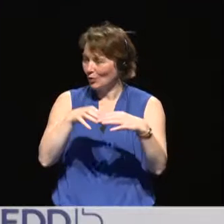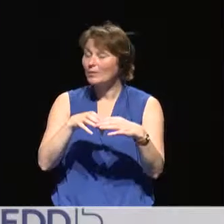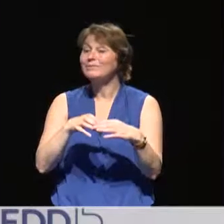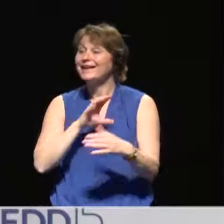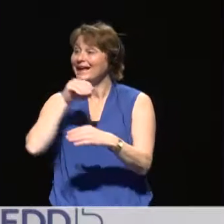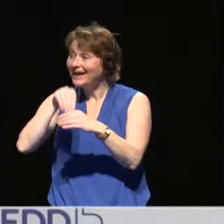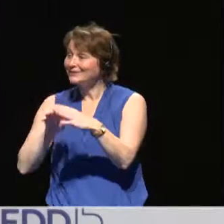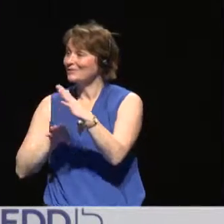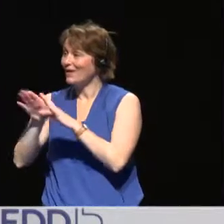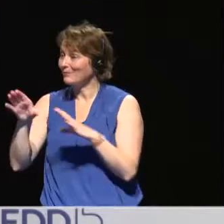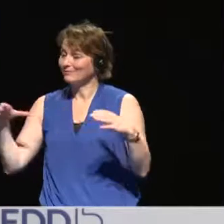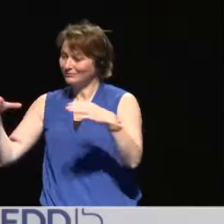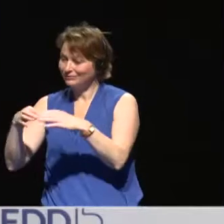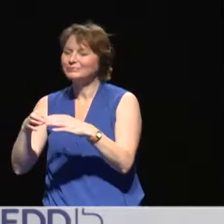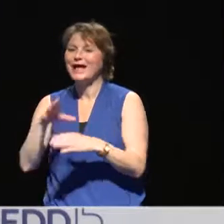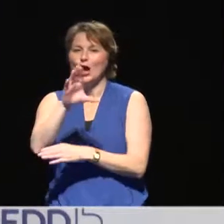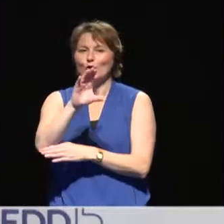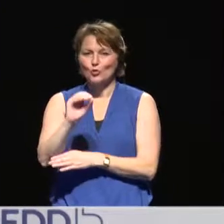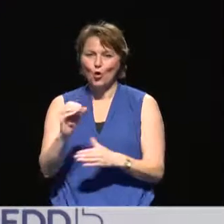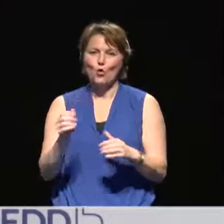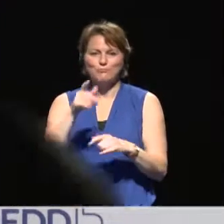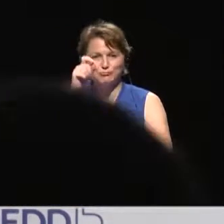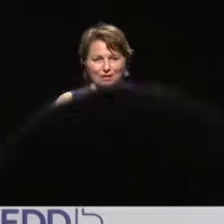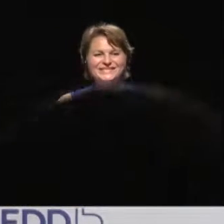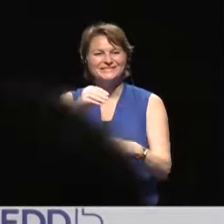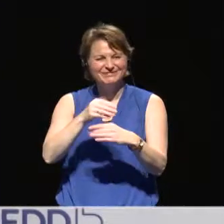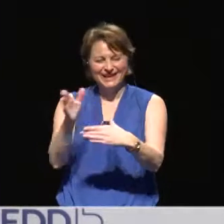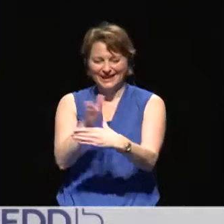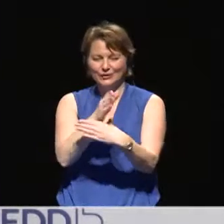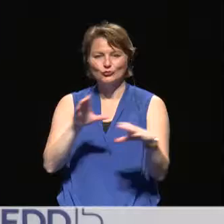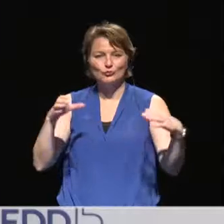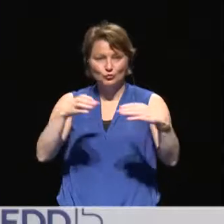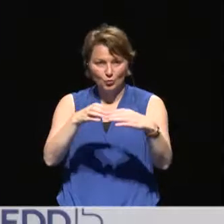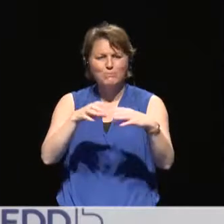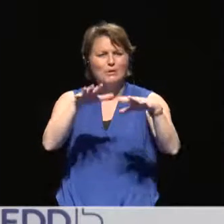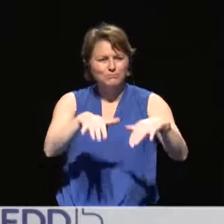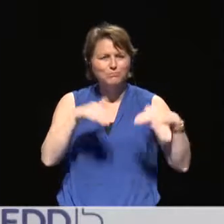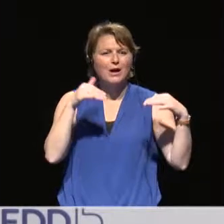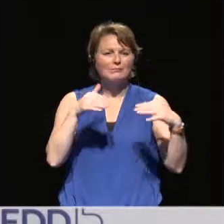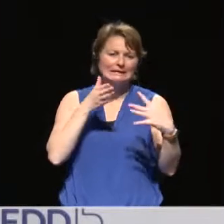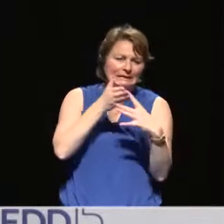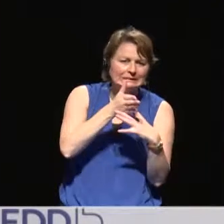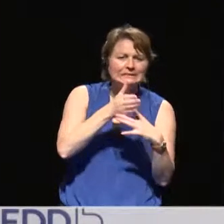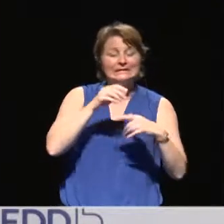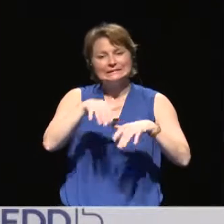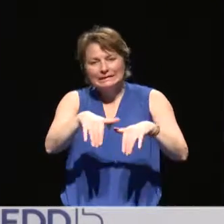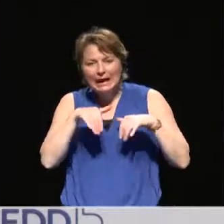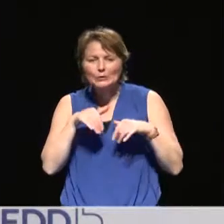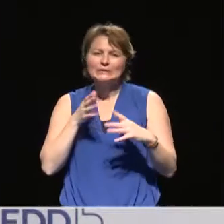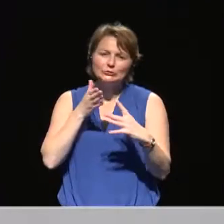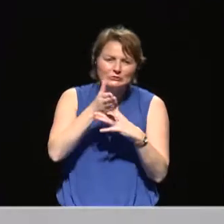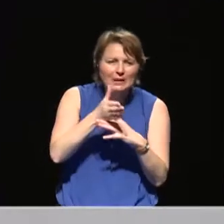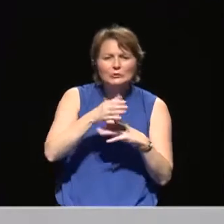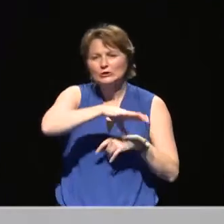and co-president of the intergroup at the Parliament on integrity, transparency, corruption, and organized